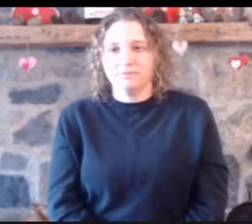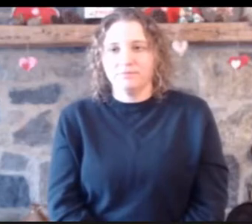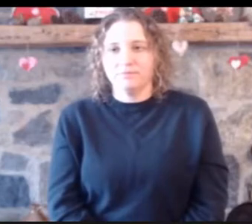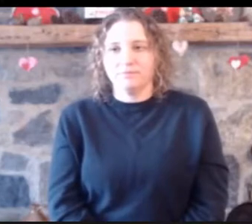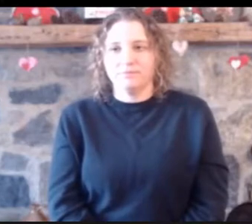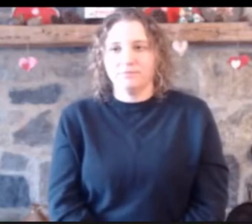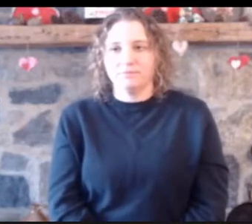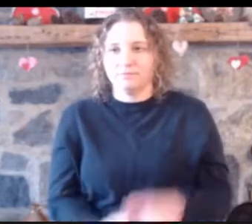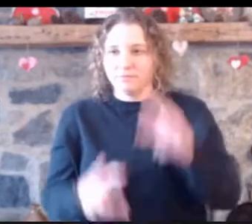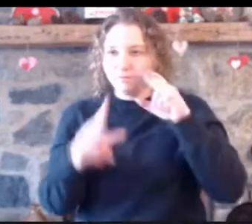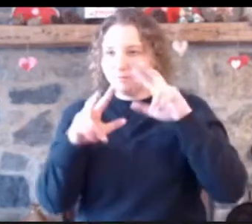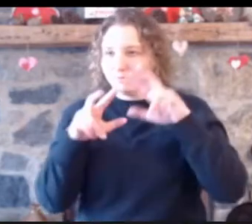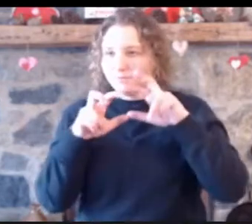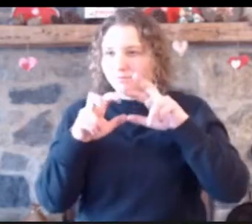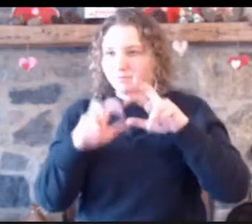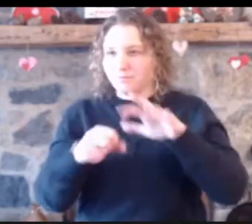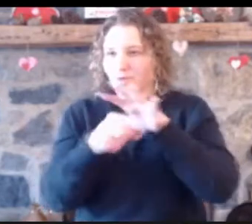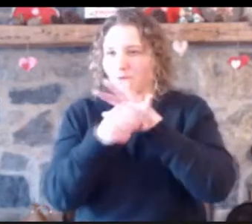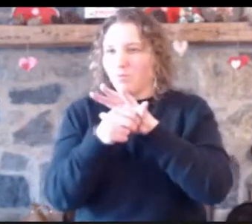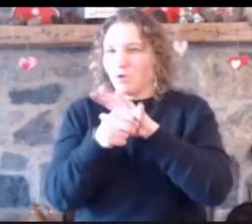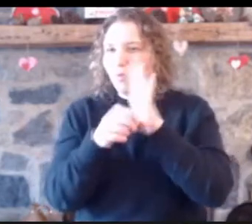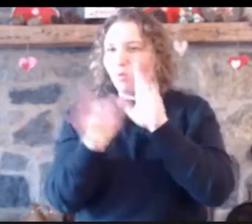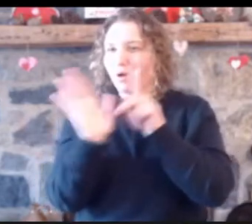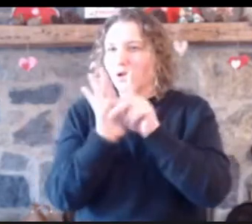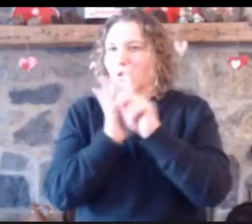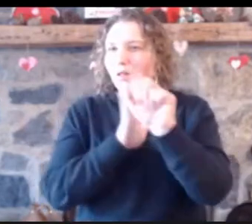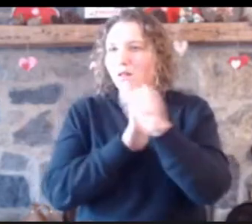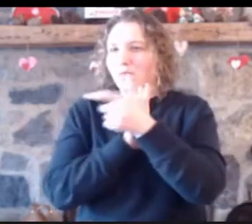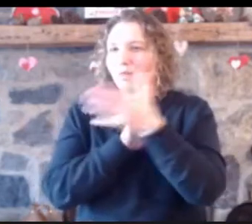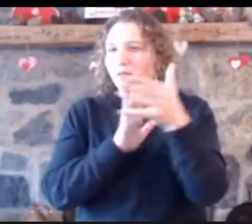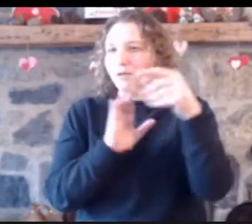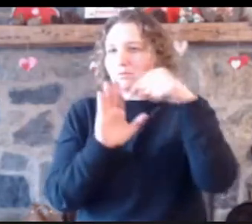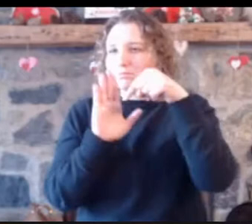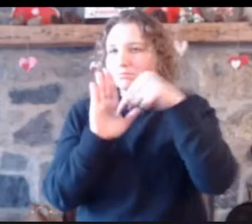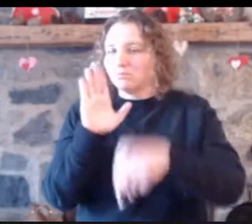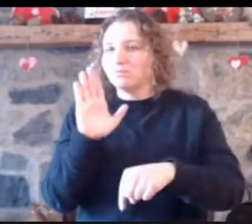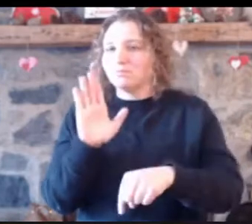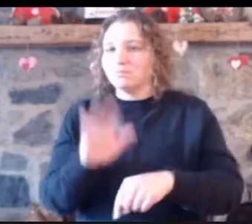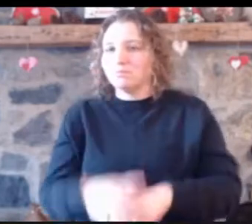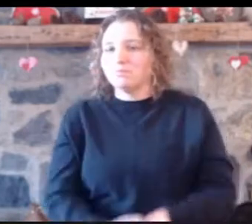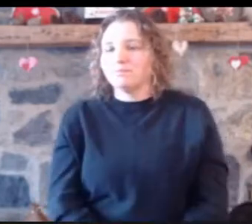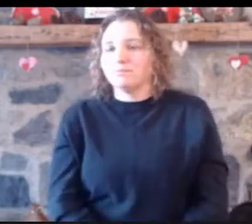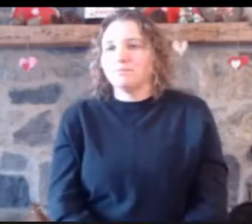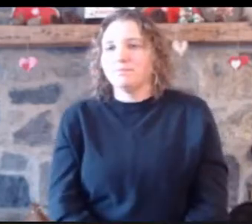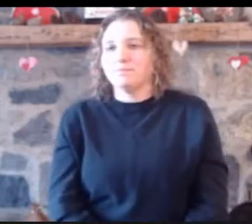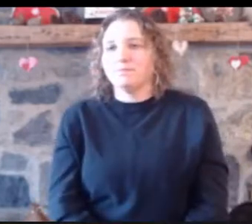Starting to hit into the range that the pressure would crush almost anything else down there from us.